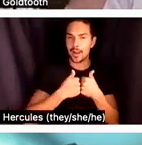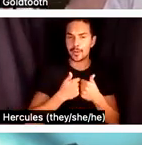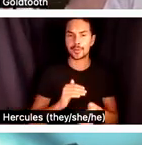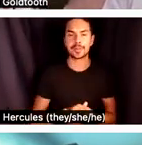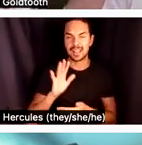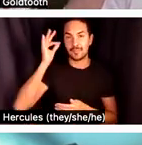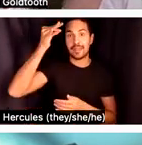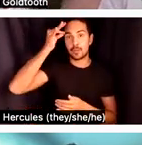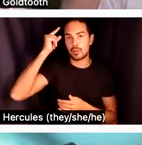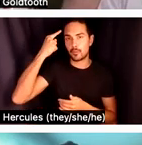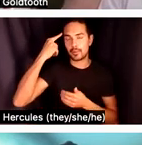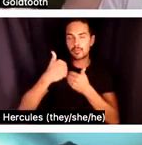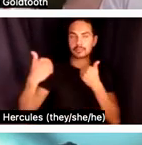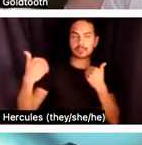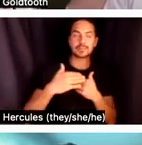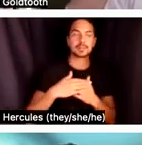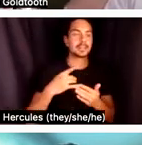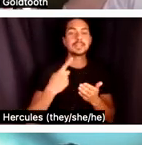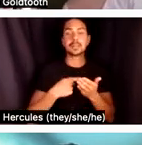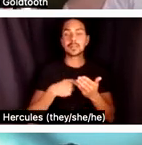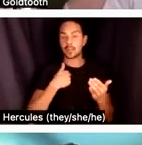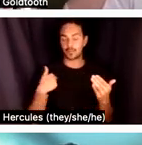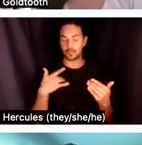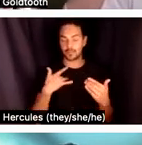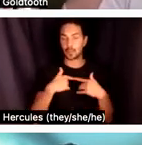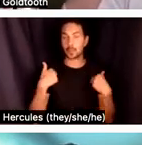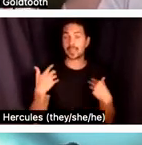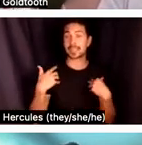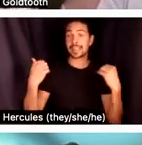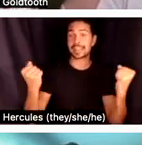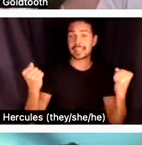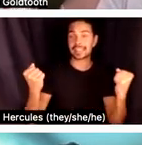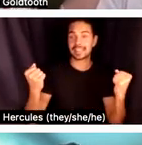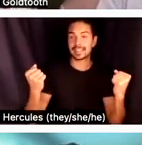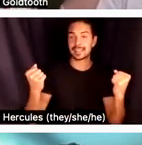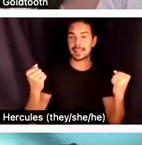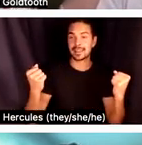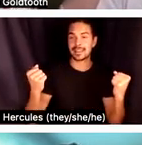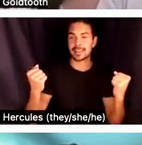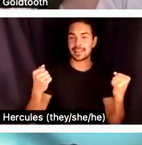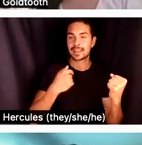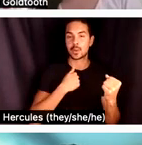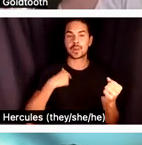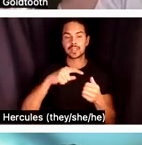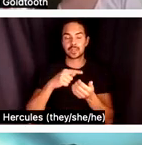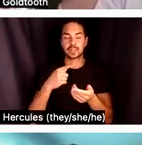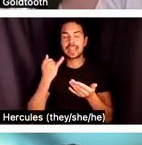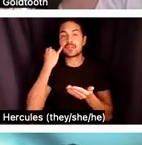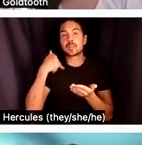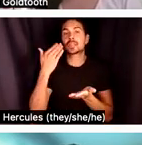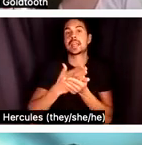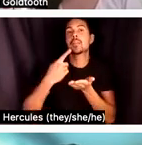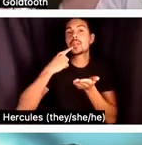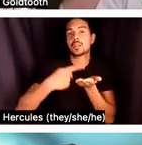as we can feel like we're healing when we've simply stopped talking about what we've survived.